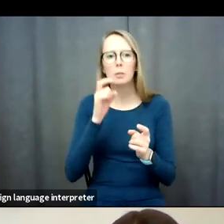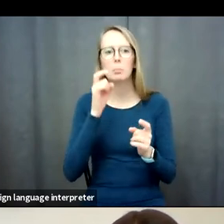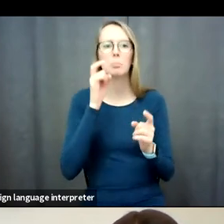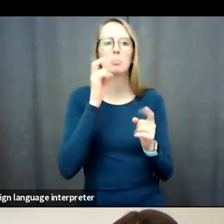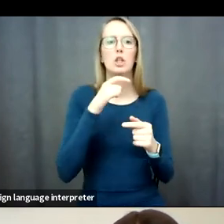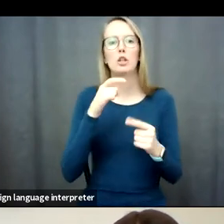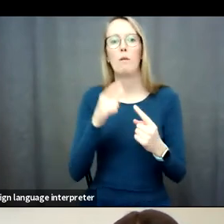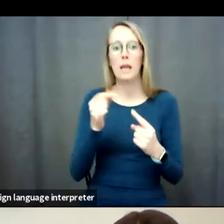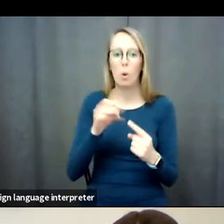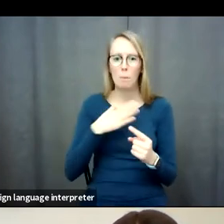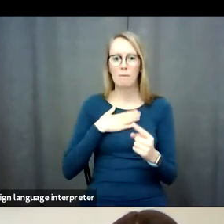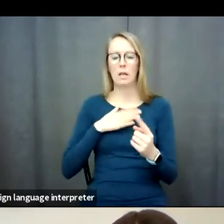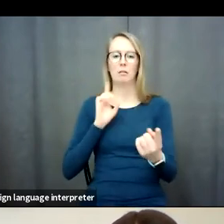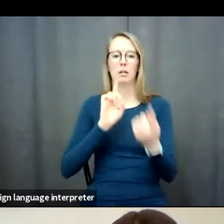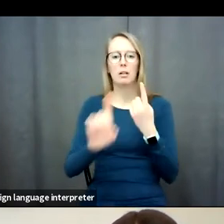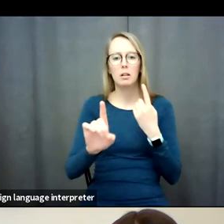hallways,